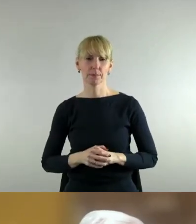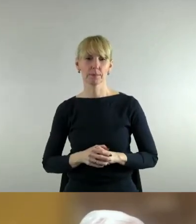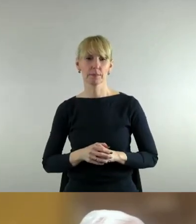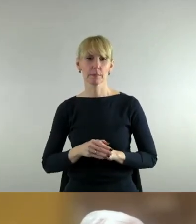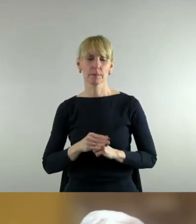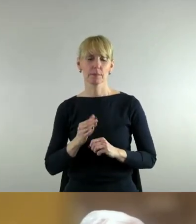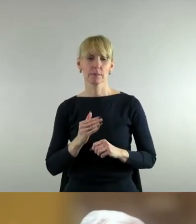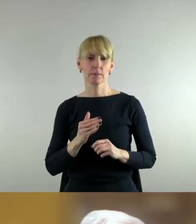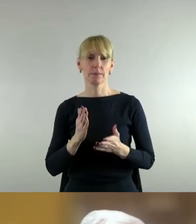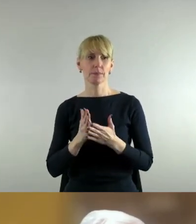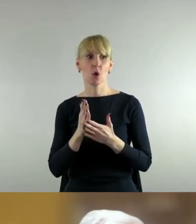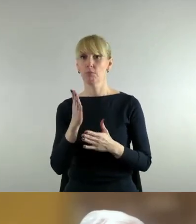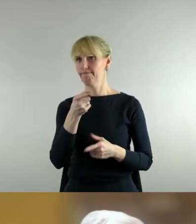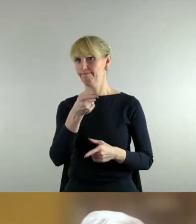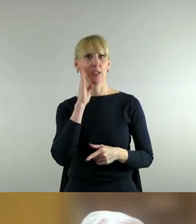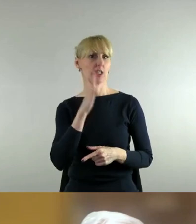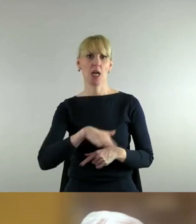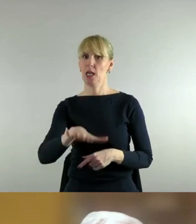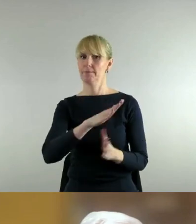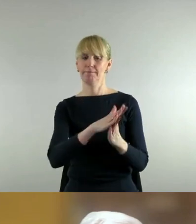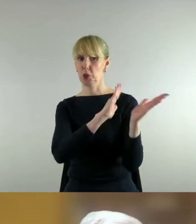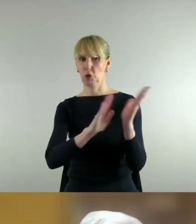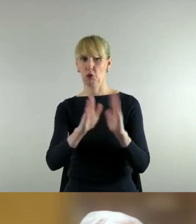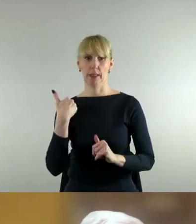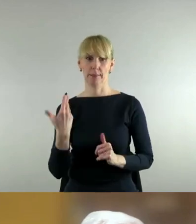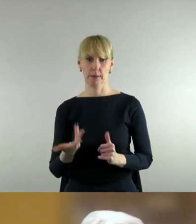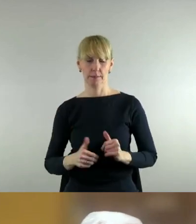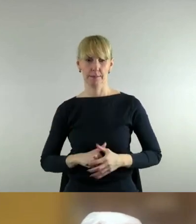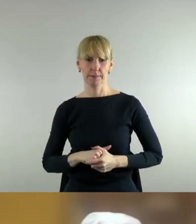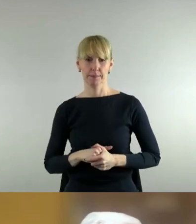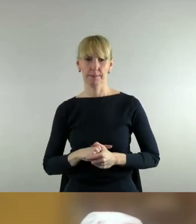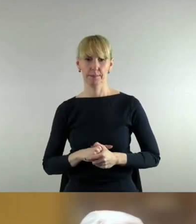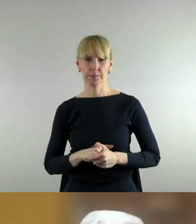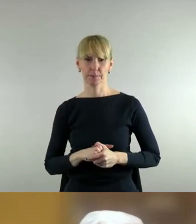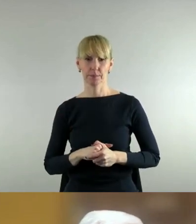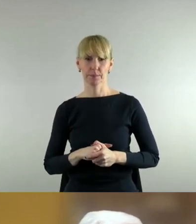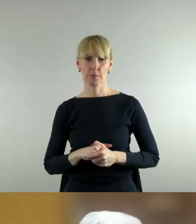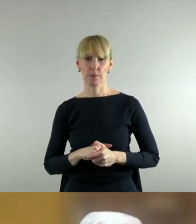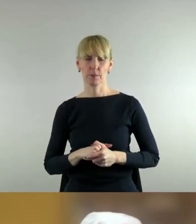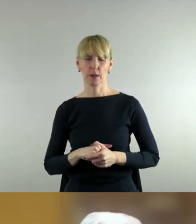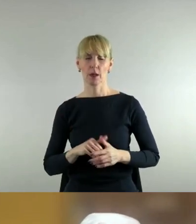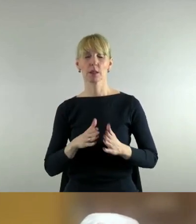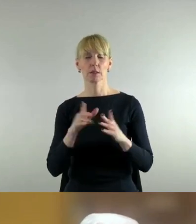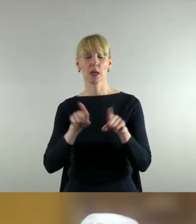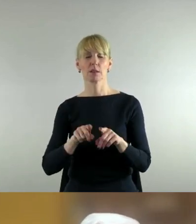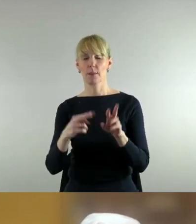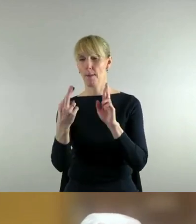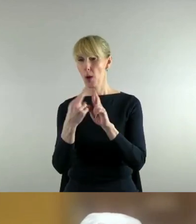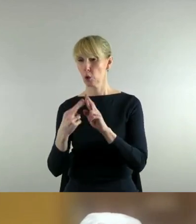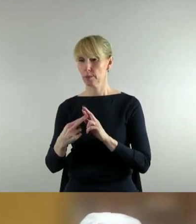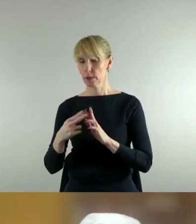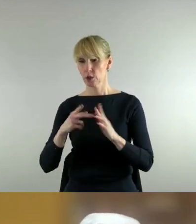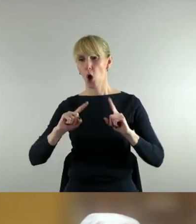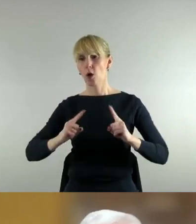as a municipality, and because we had prepared our inhabitants in the past, in advance, and we had agreements